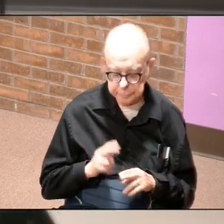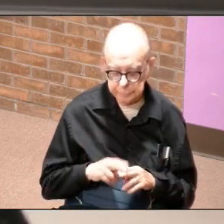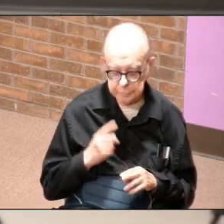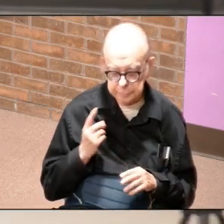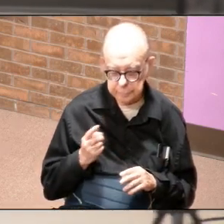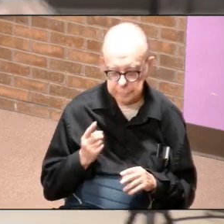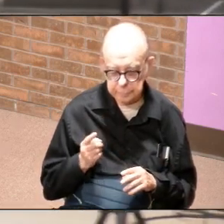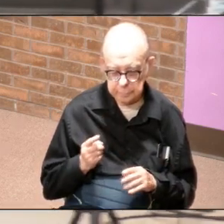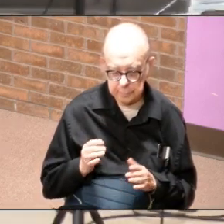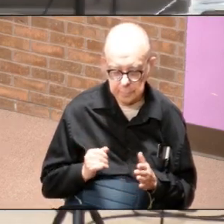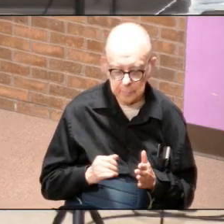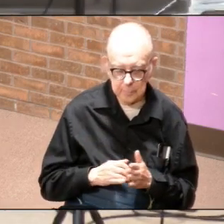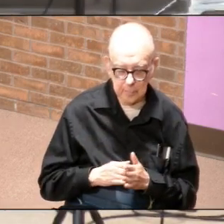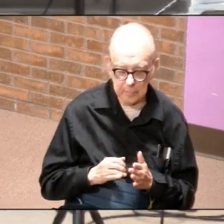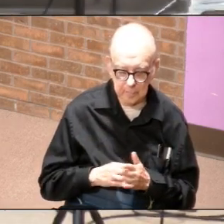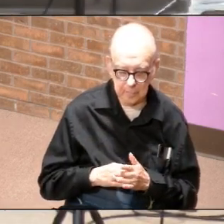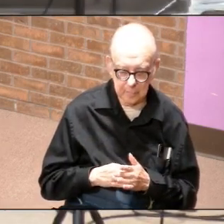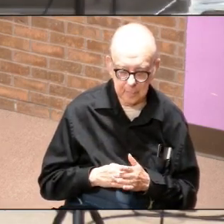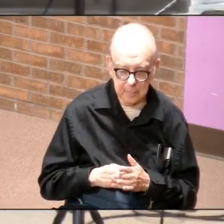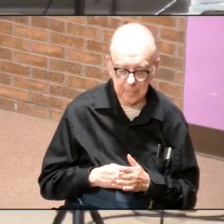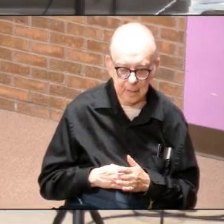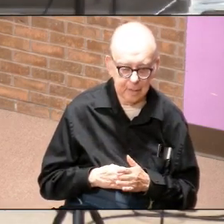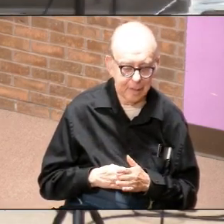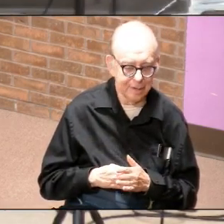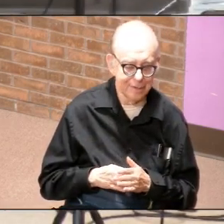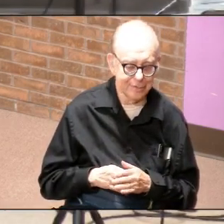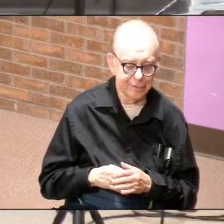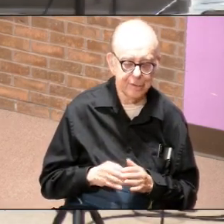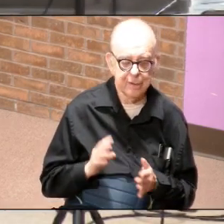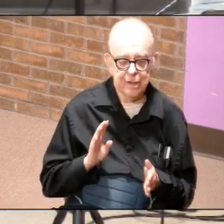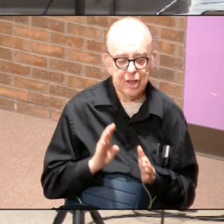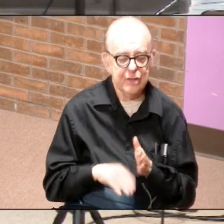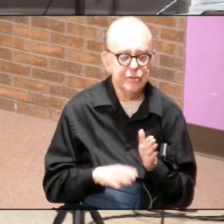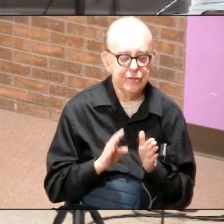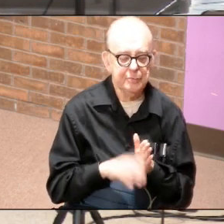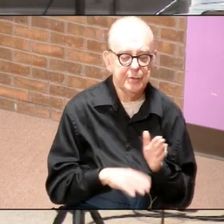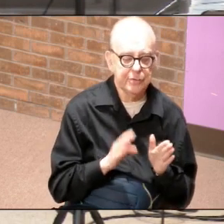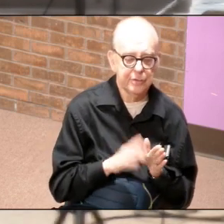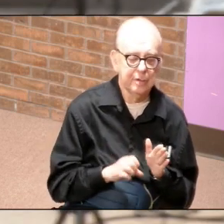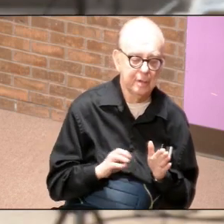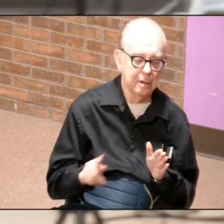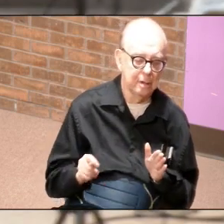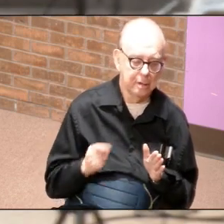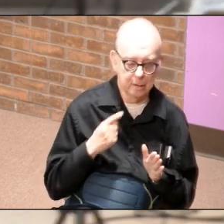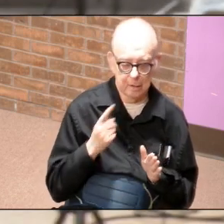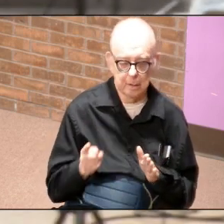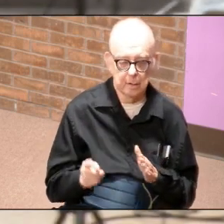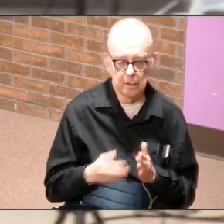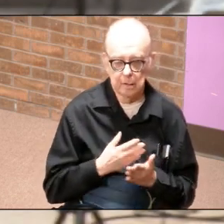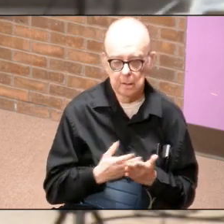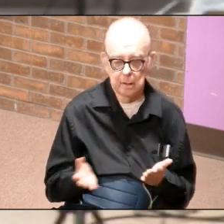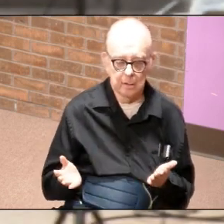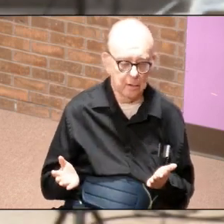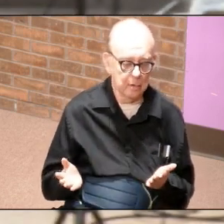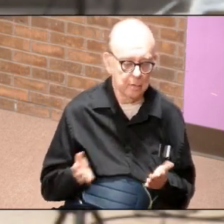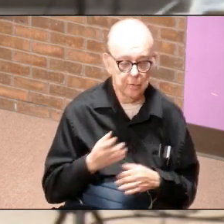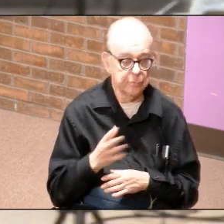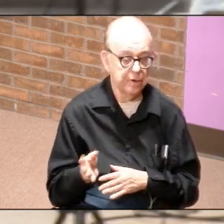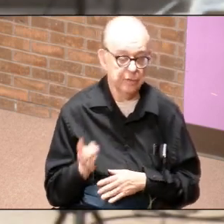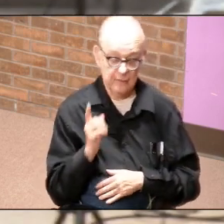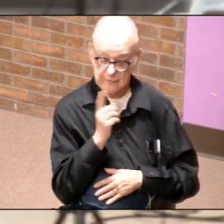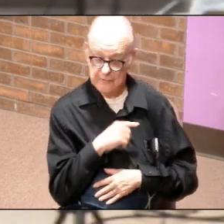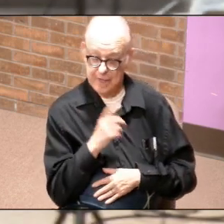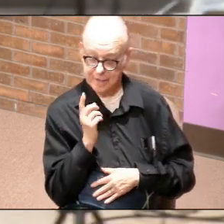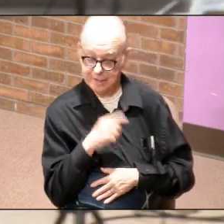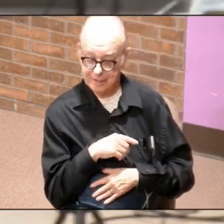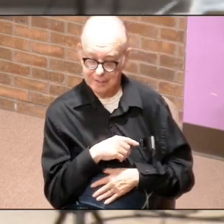think, that is the cheesiest set I've ever seen. You can tell that all of those trees are fake.